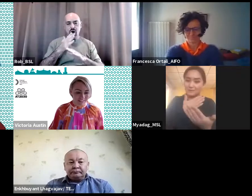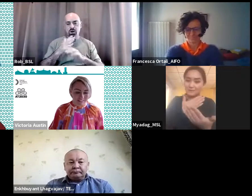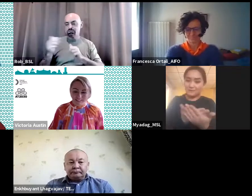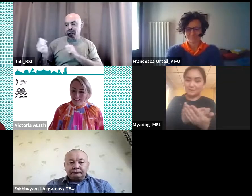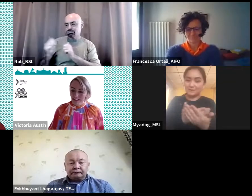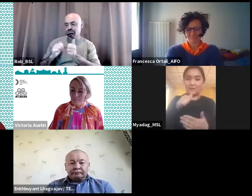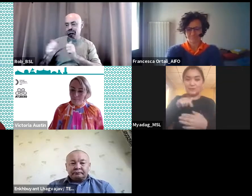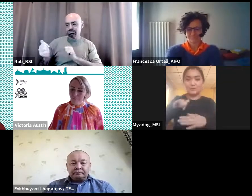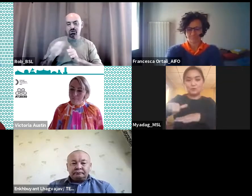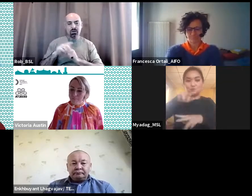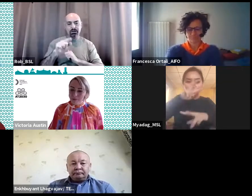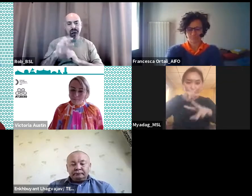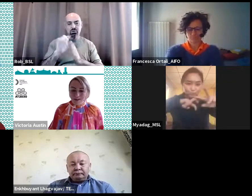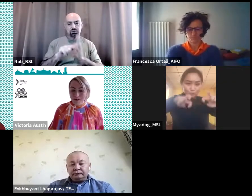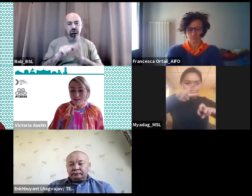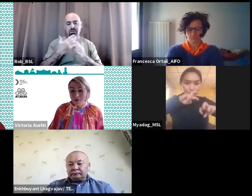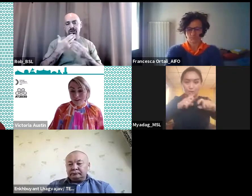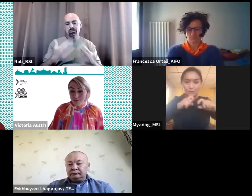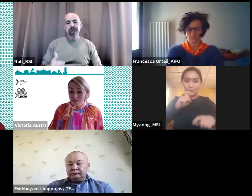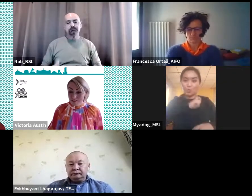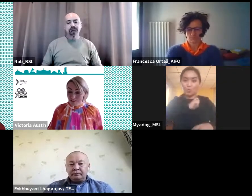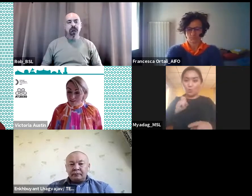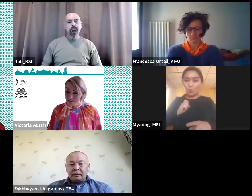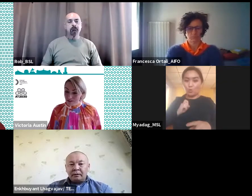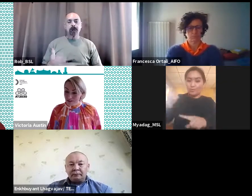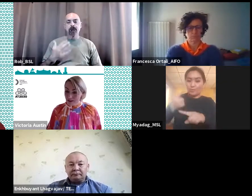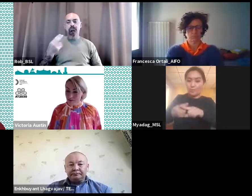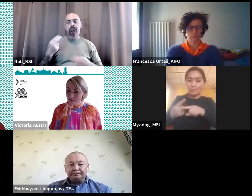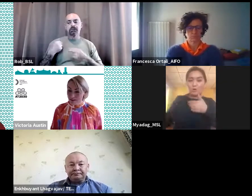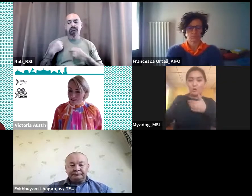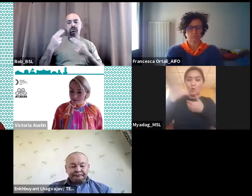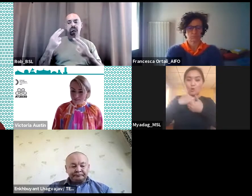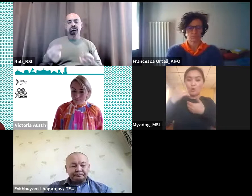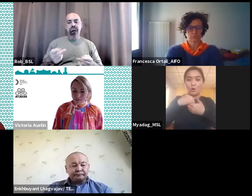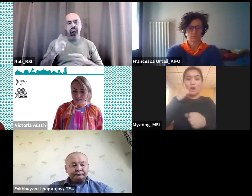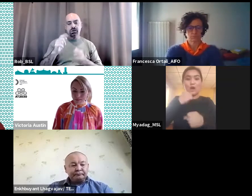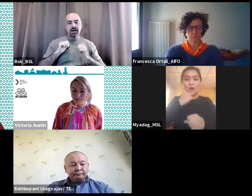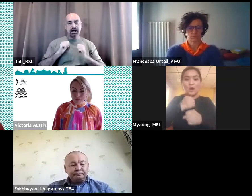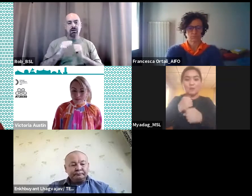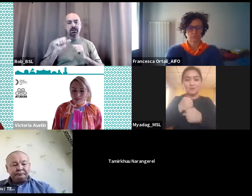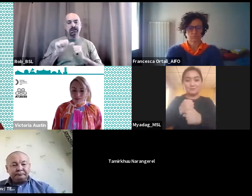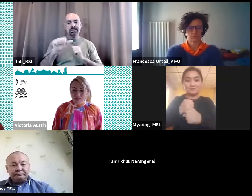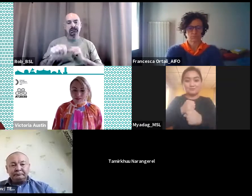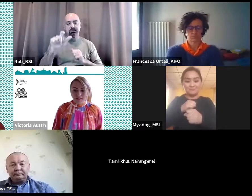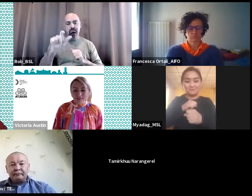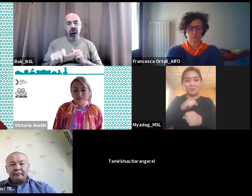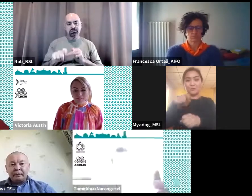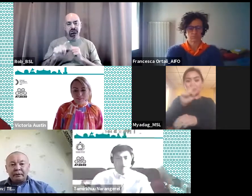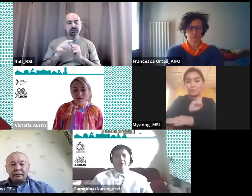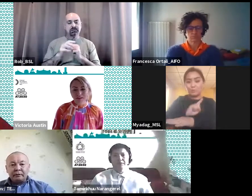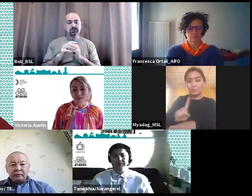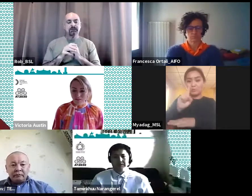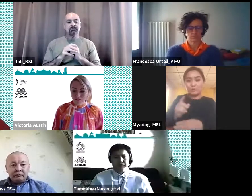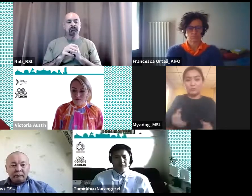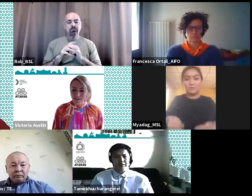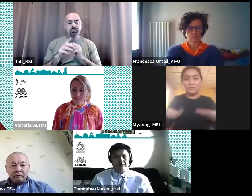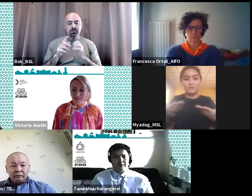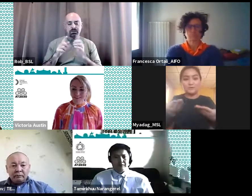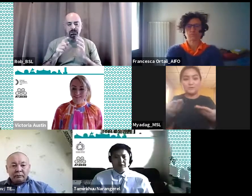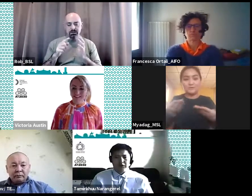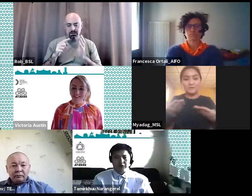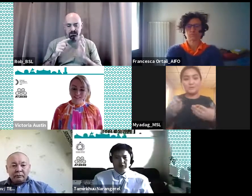project. May I now hand over to our next respondent, who is